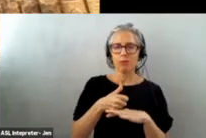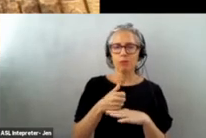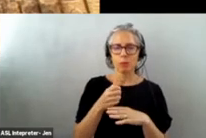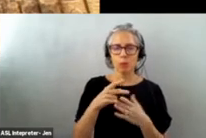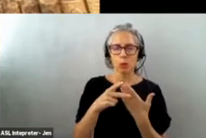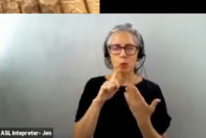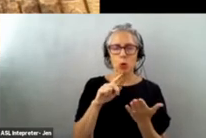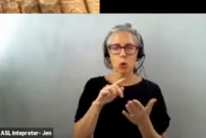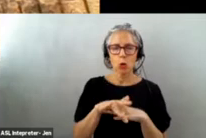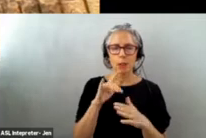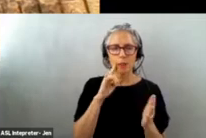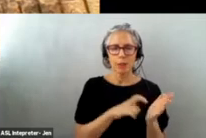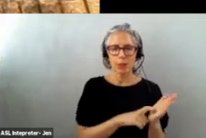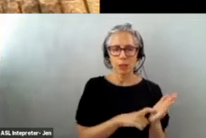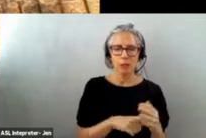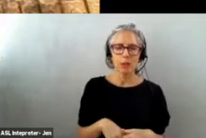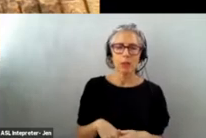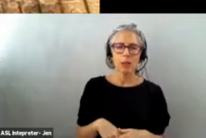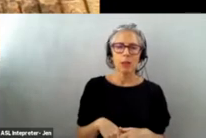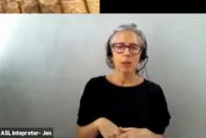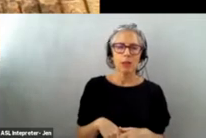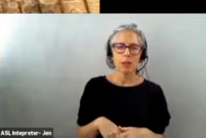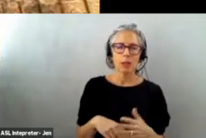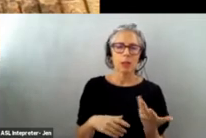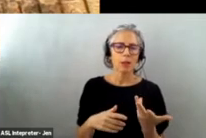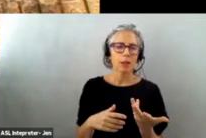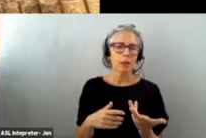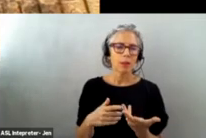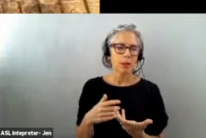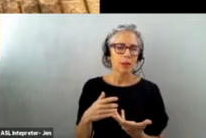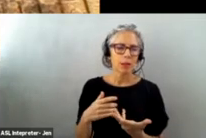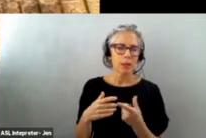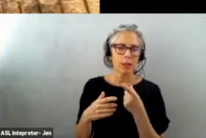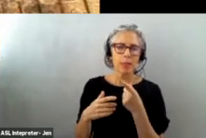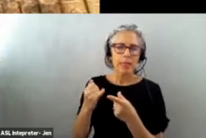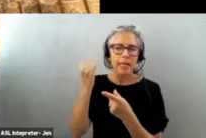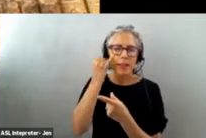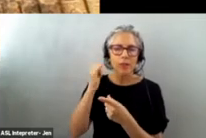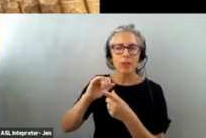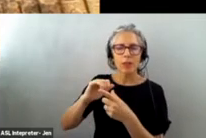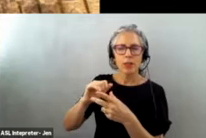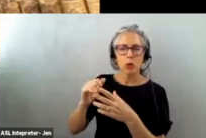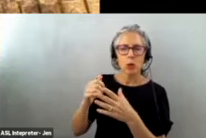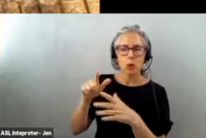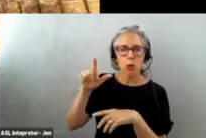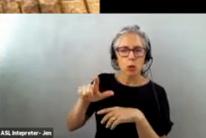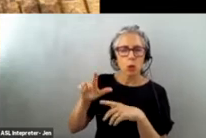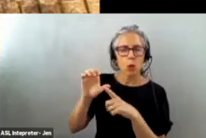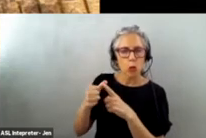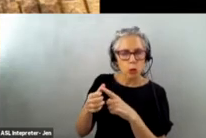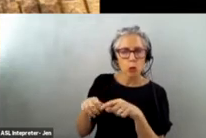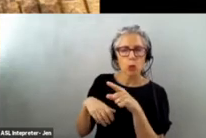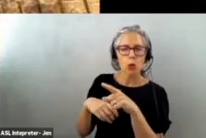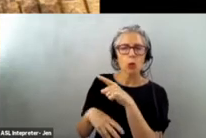these gaps are particularly notable in low-resource, culturally and linguistically diverse settings. So until